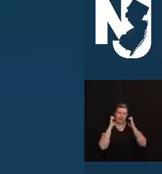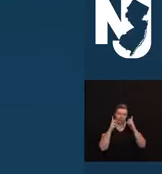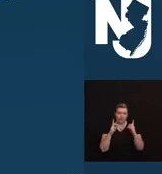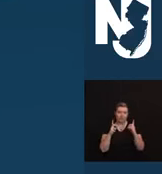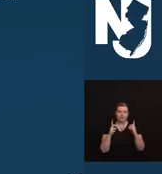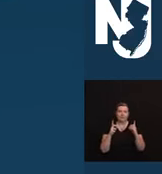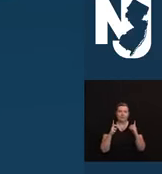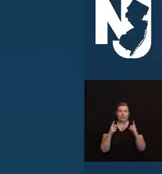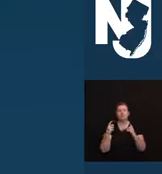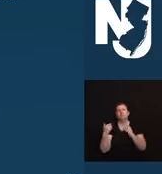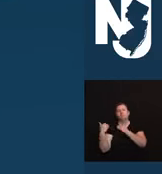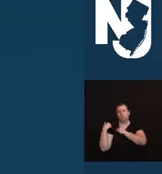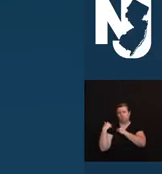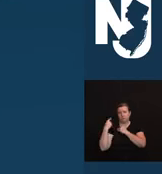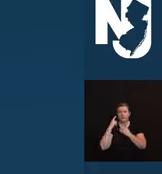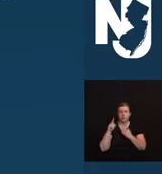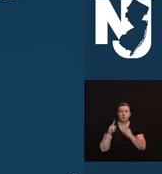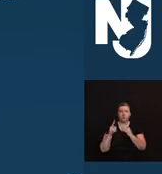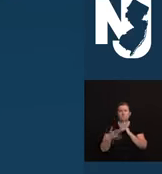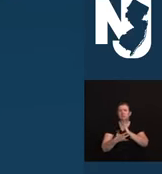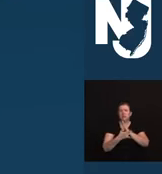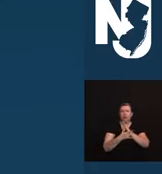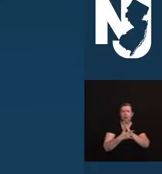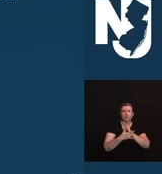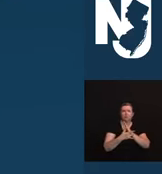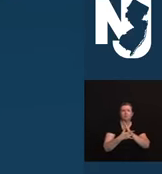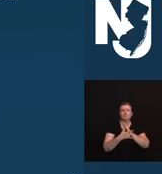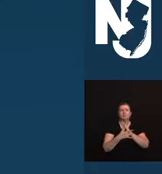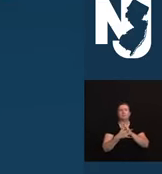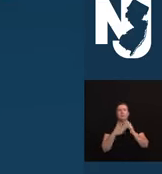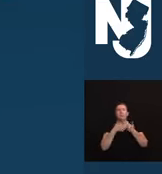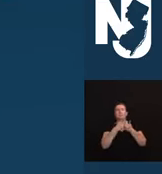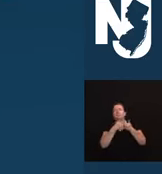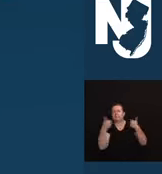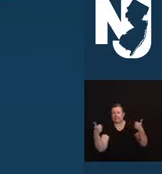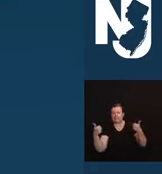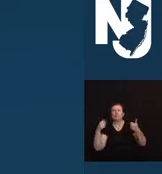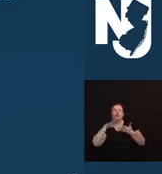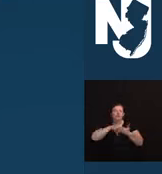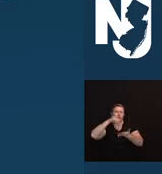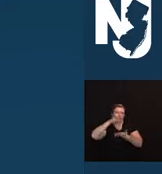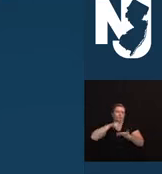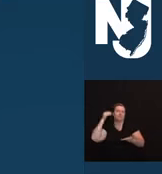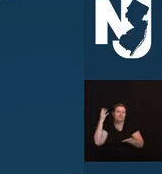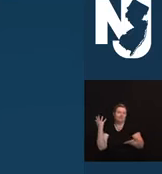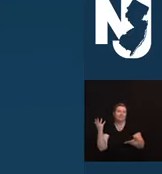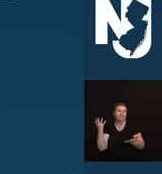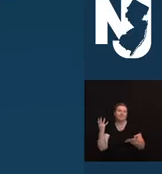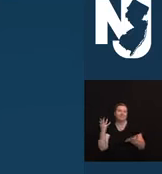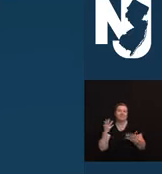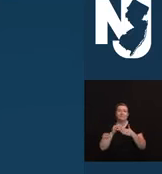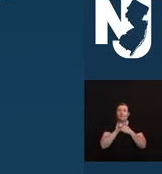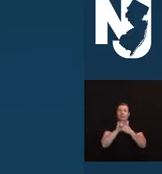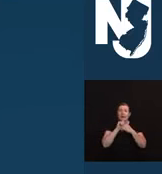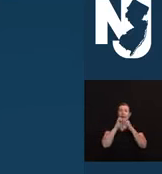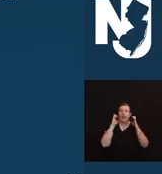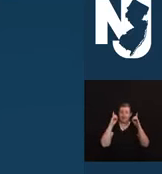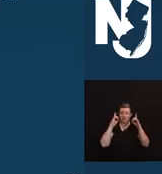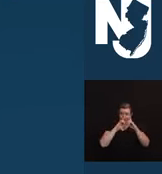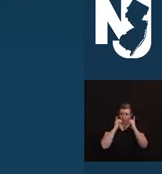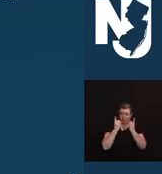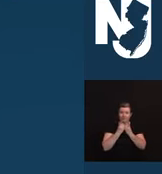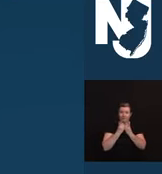distance learning cantorial program at Hebrew Union College Jewish Institute of Religion, and the leader of the education department